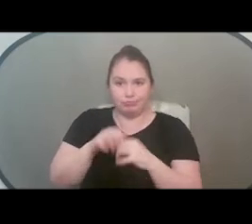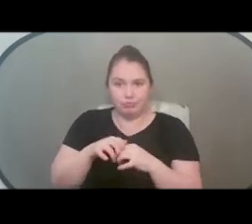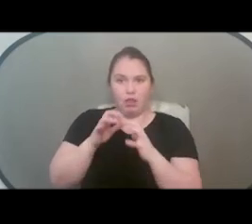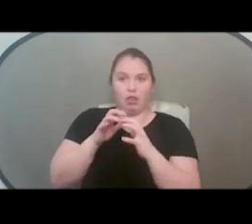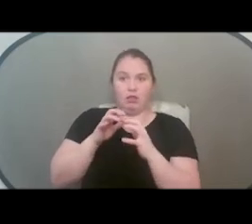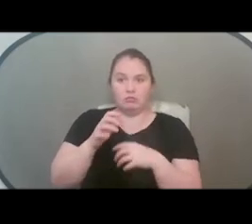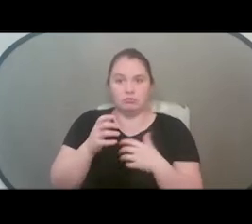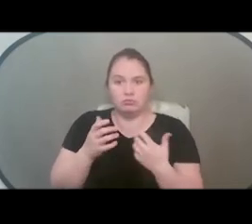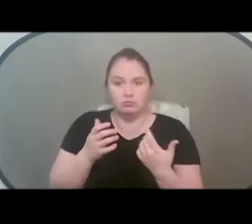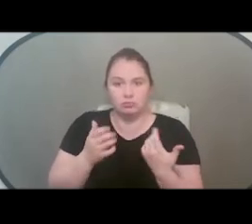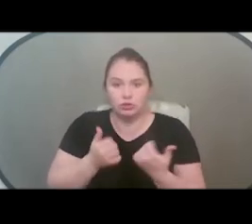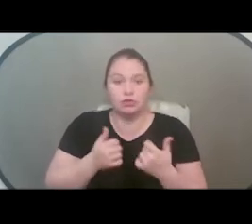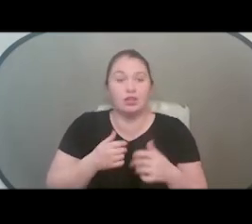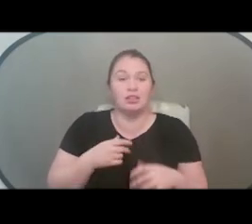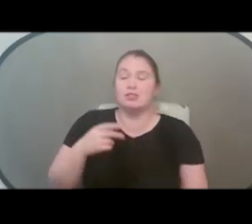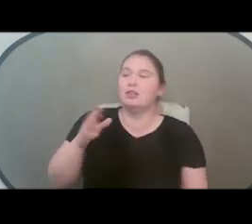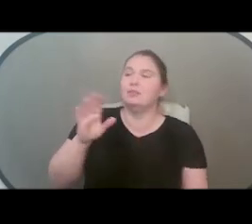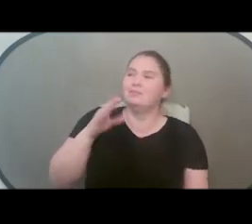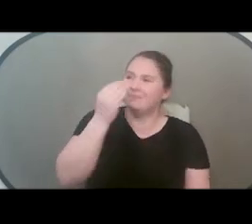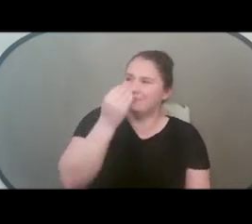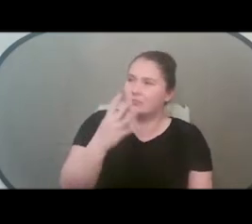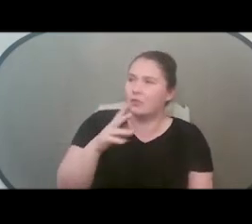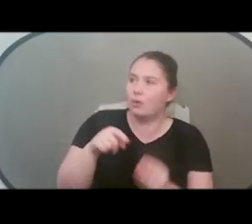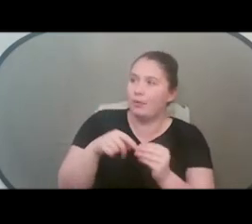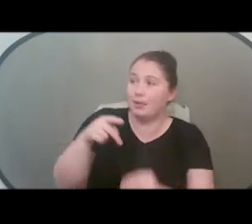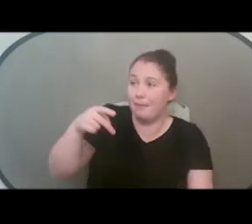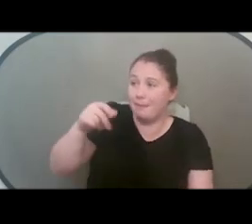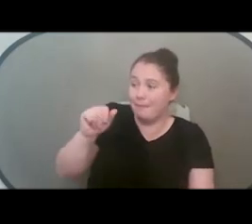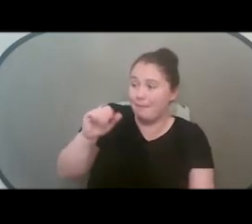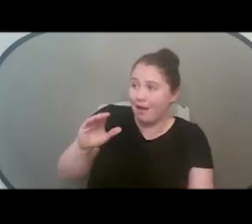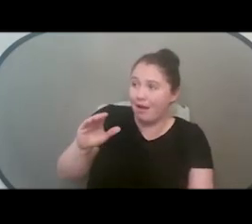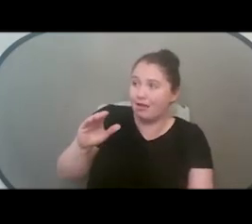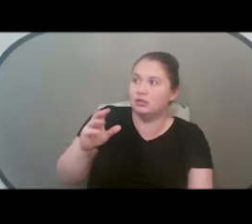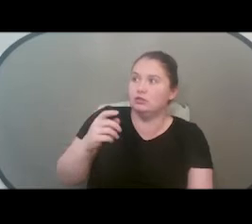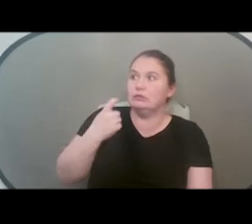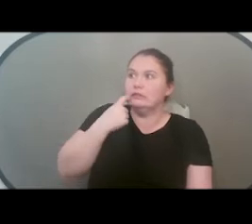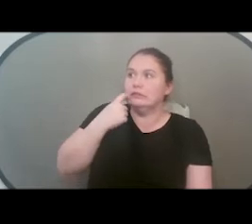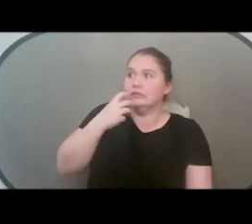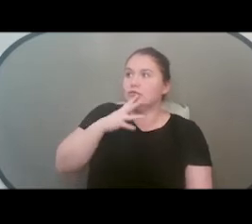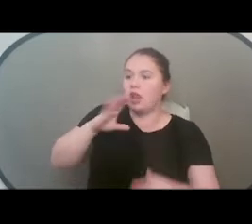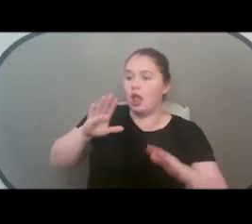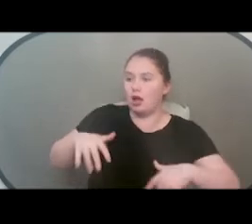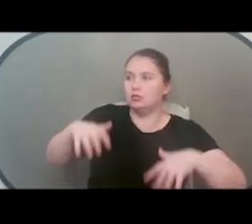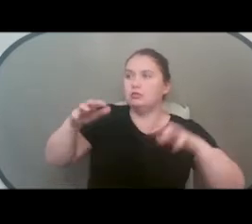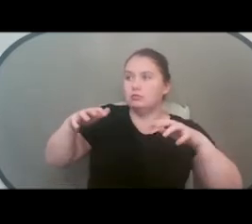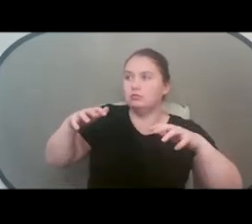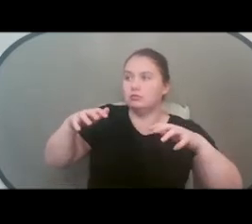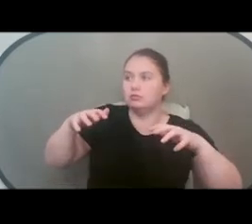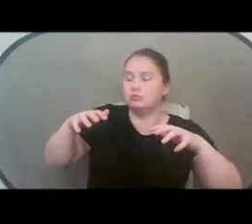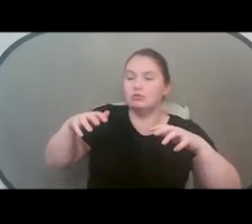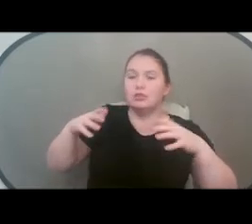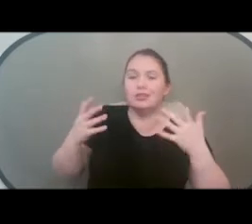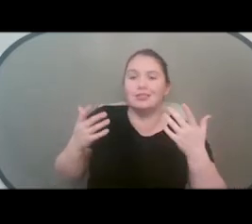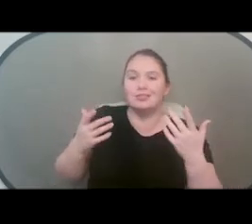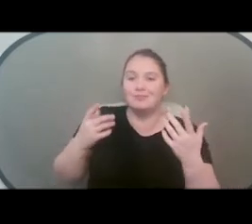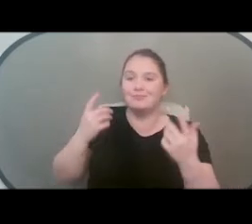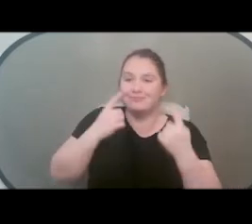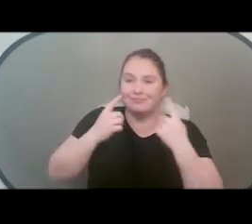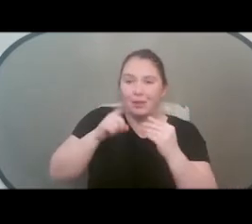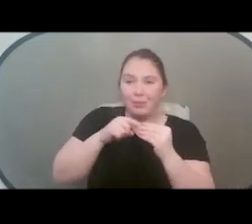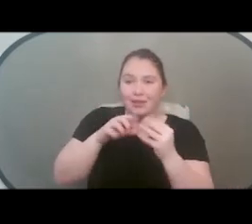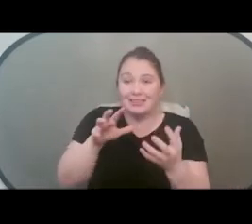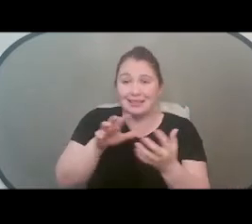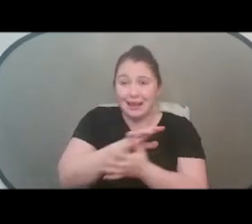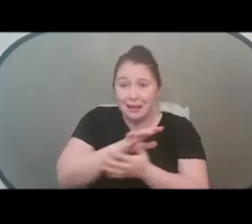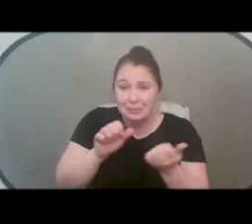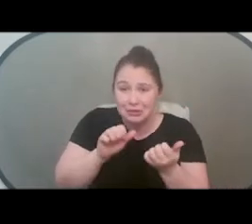The only thing about the PAC is that it was just recently flooded again. So, just thinking about the